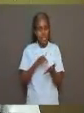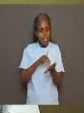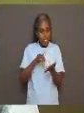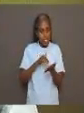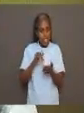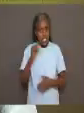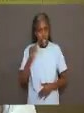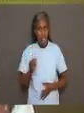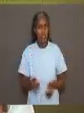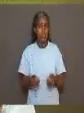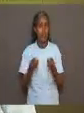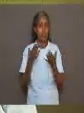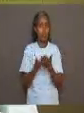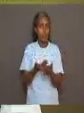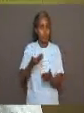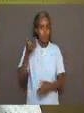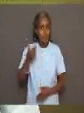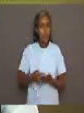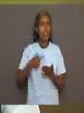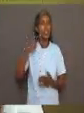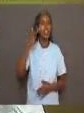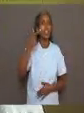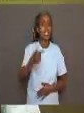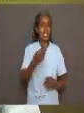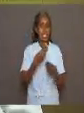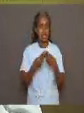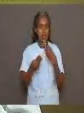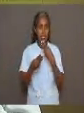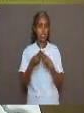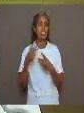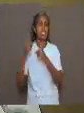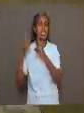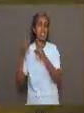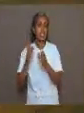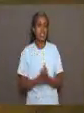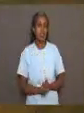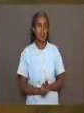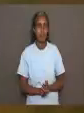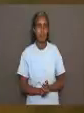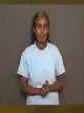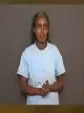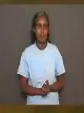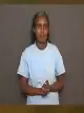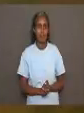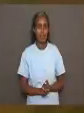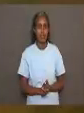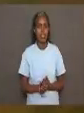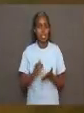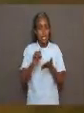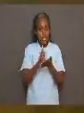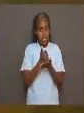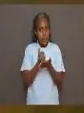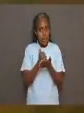little more before their next mathematics test. The mean